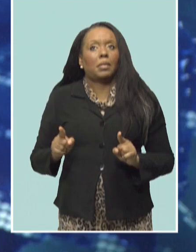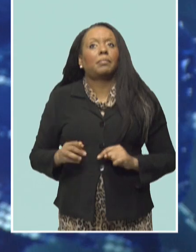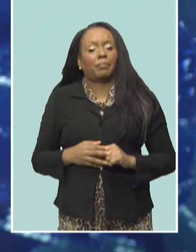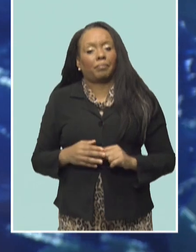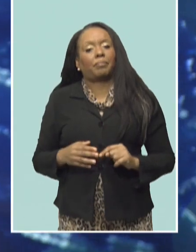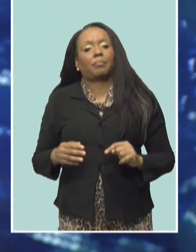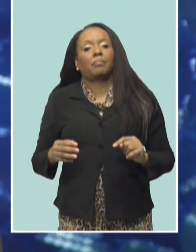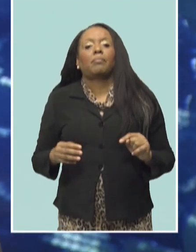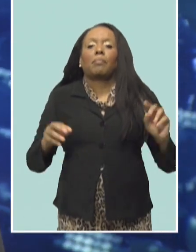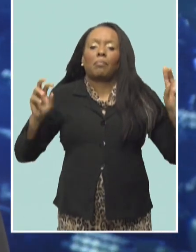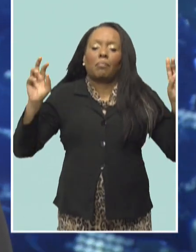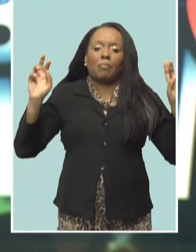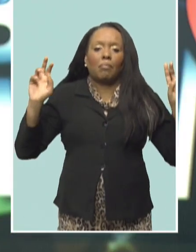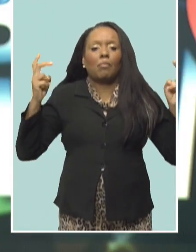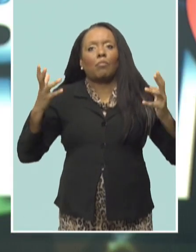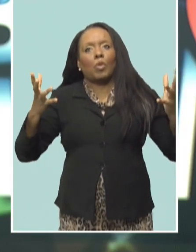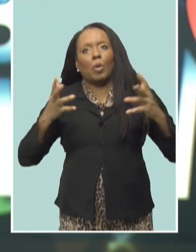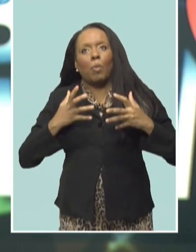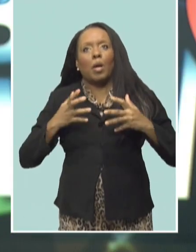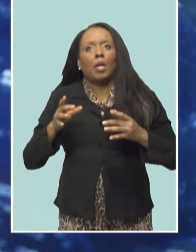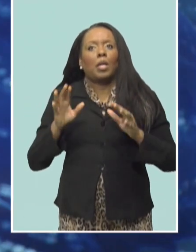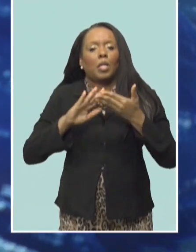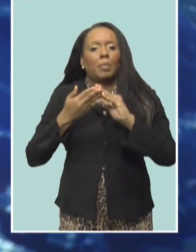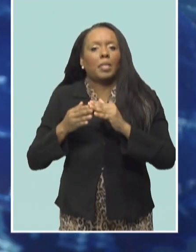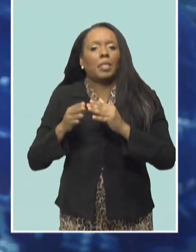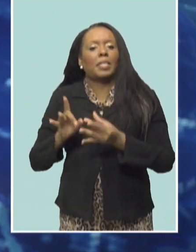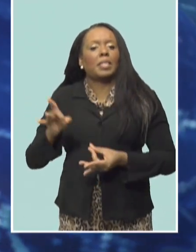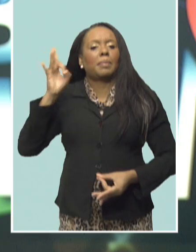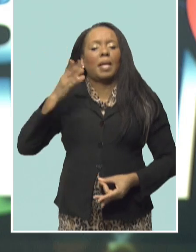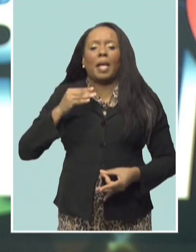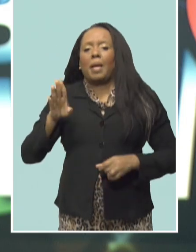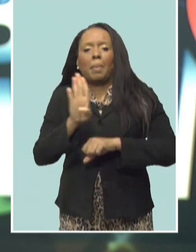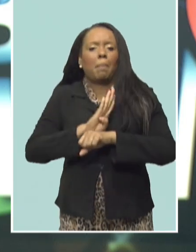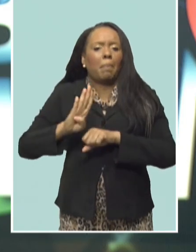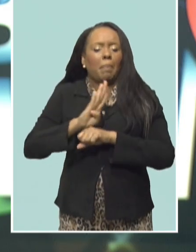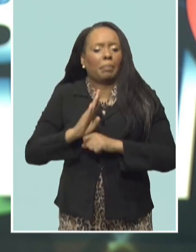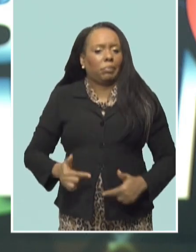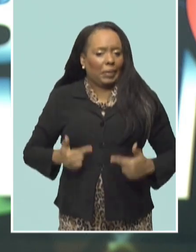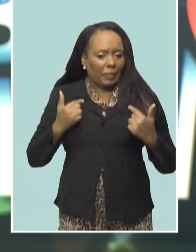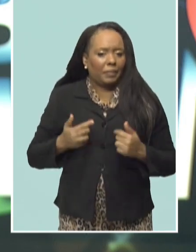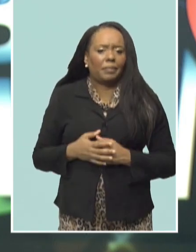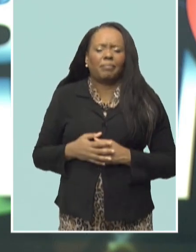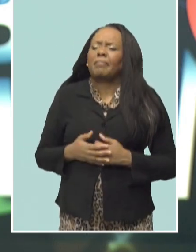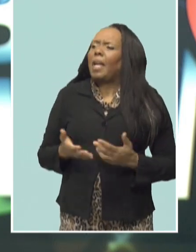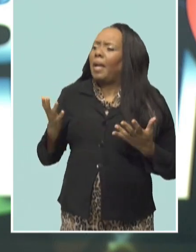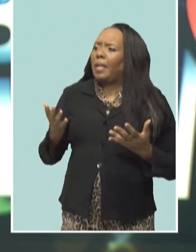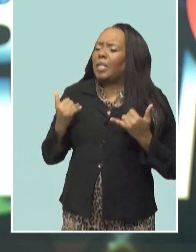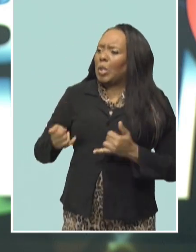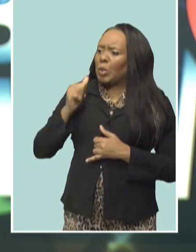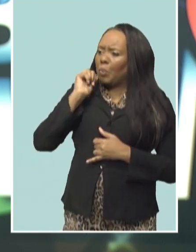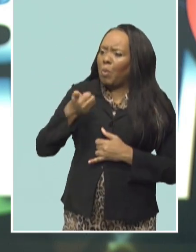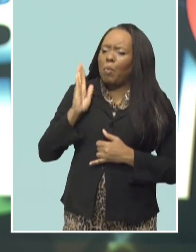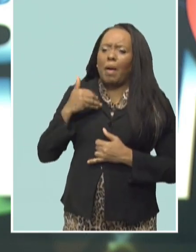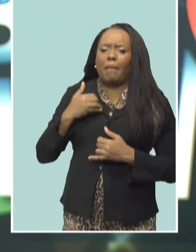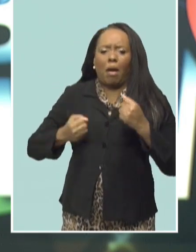back community spirit. And Barbadiana. Exactly. Now, talk us through the motorcade we're having tomorrow. Where